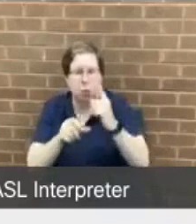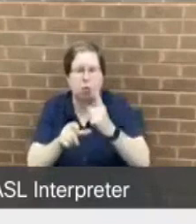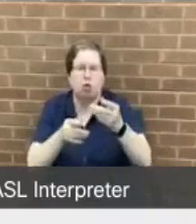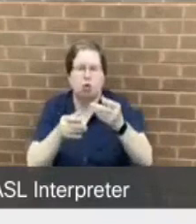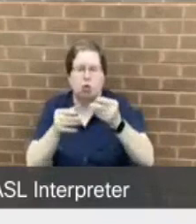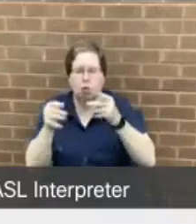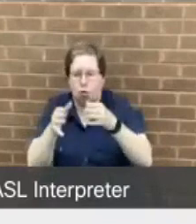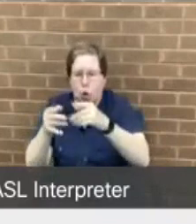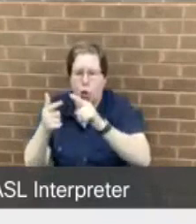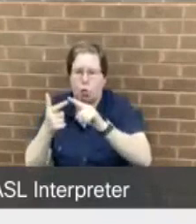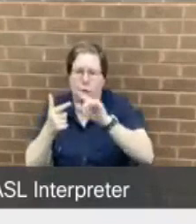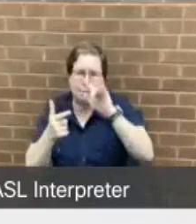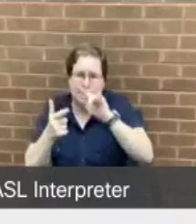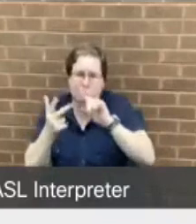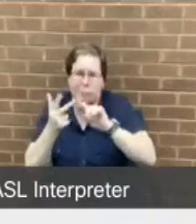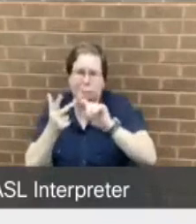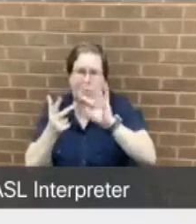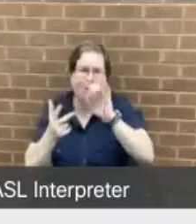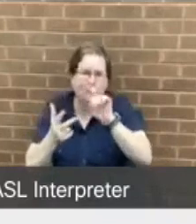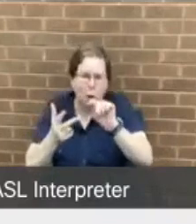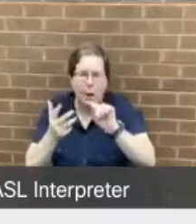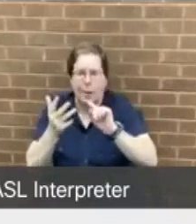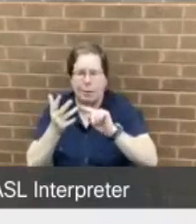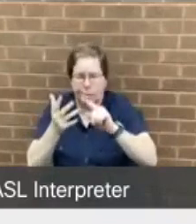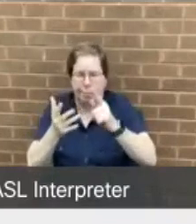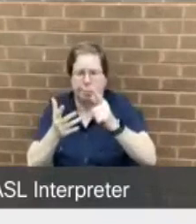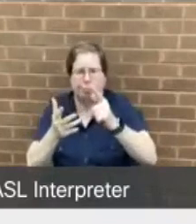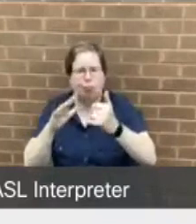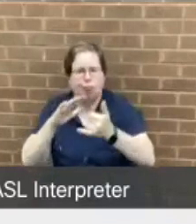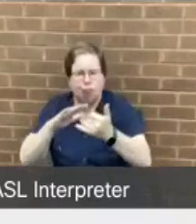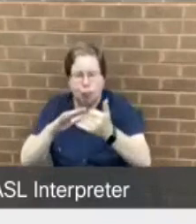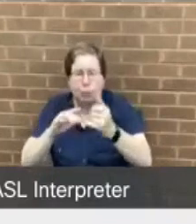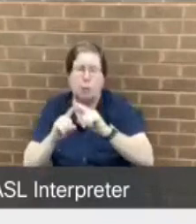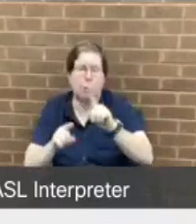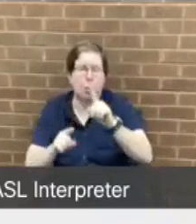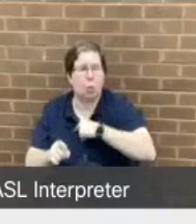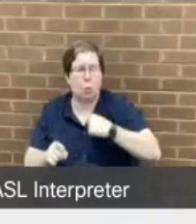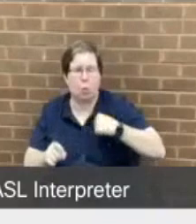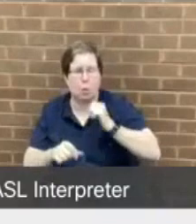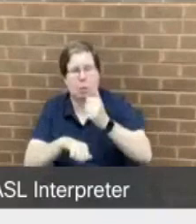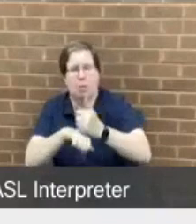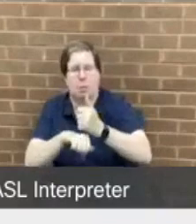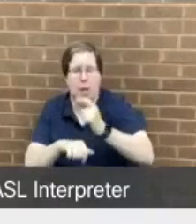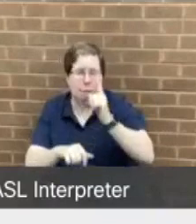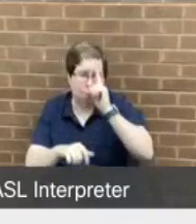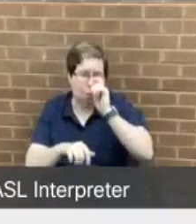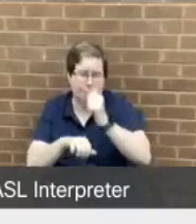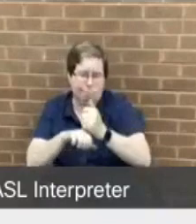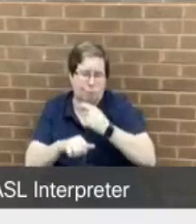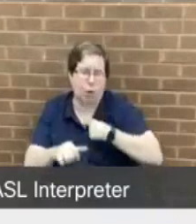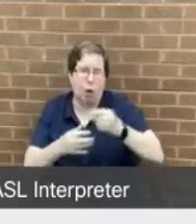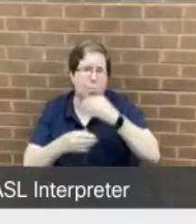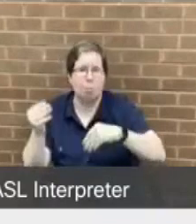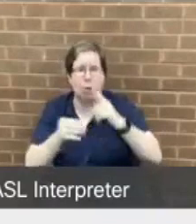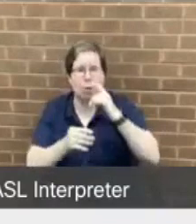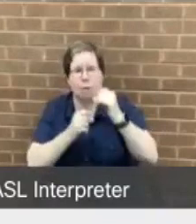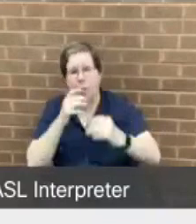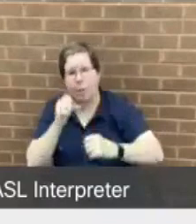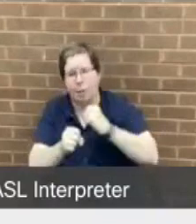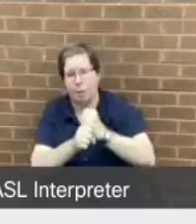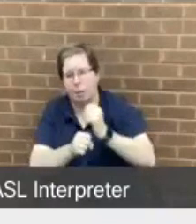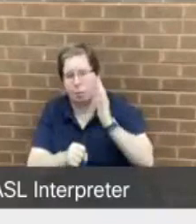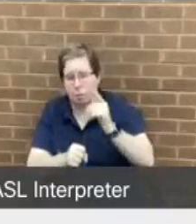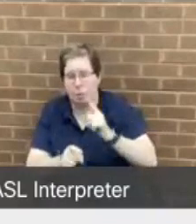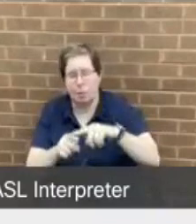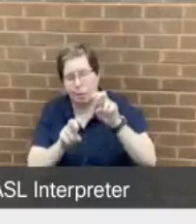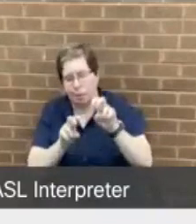freight, air, and port infrastructure. This vision will set the foundation for our budgets for years to come. Shifting over to